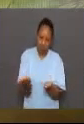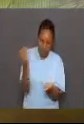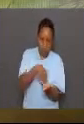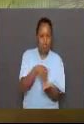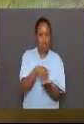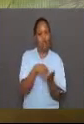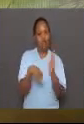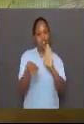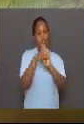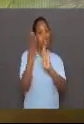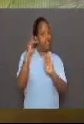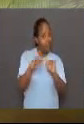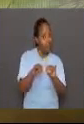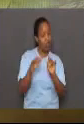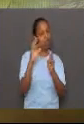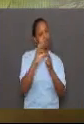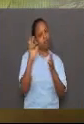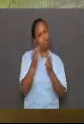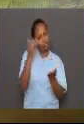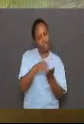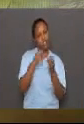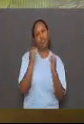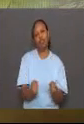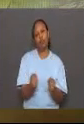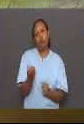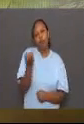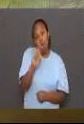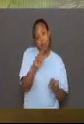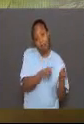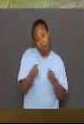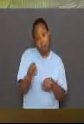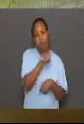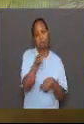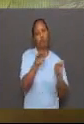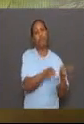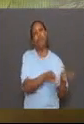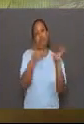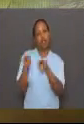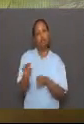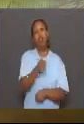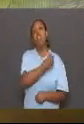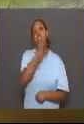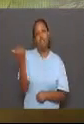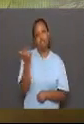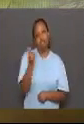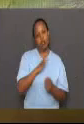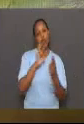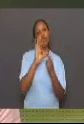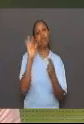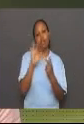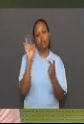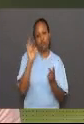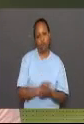a representative for another term, or they can elect someone else